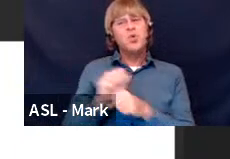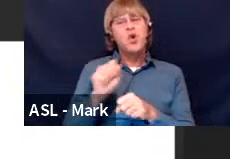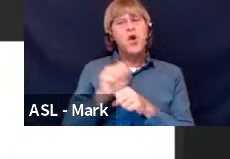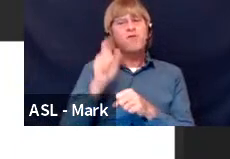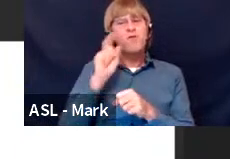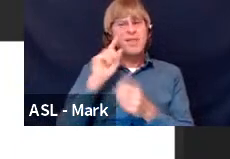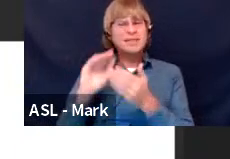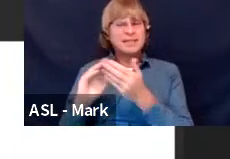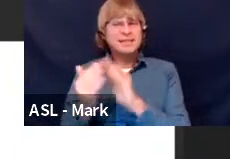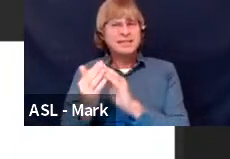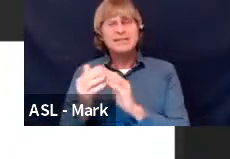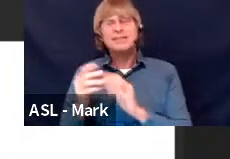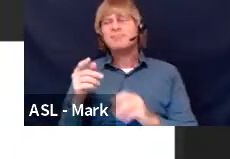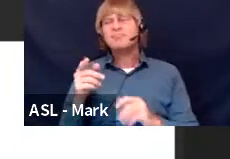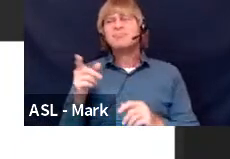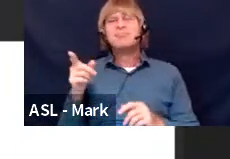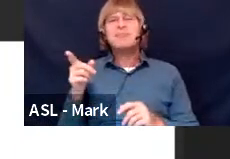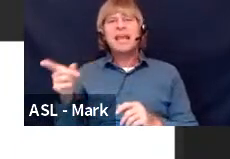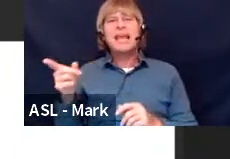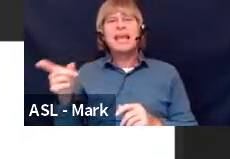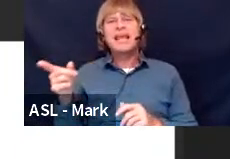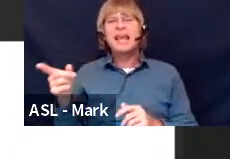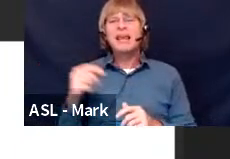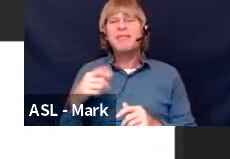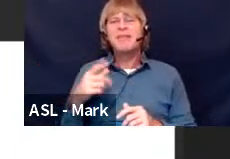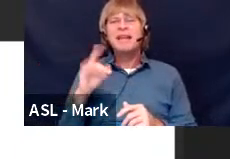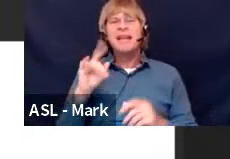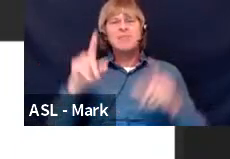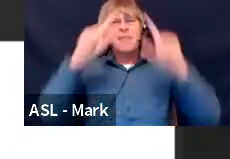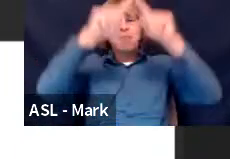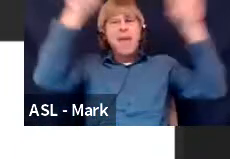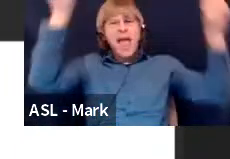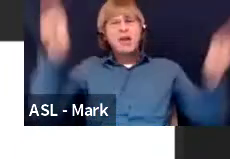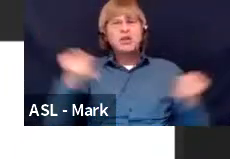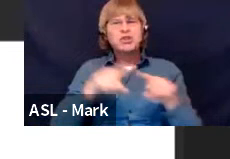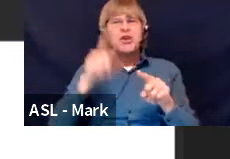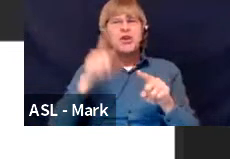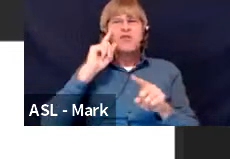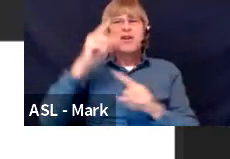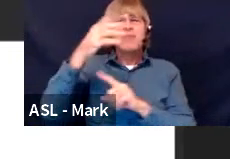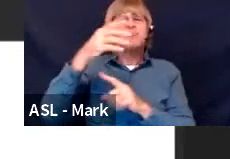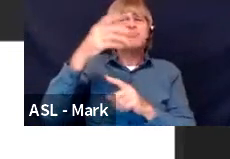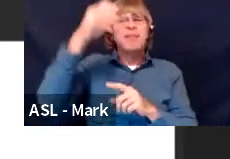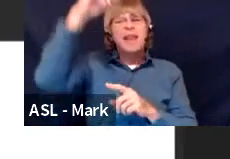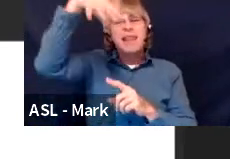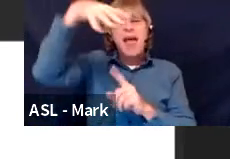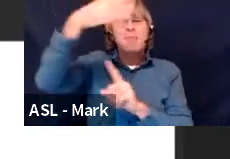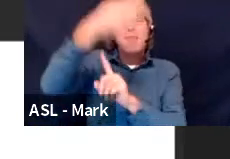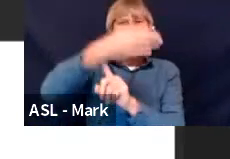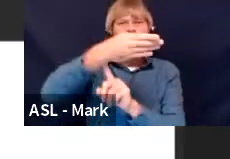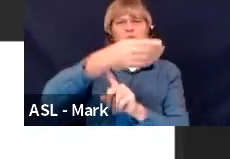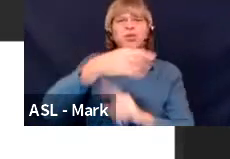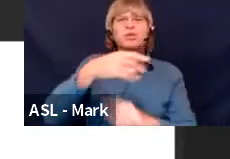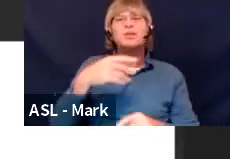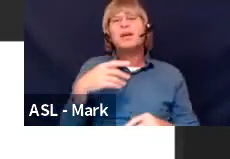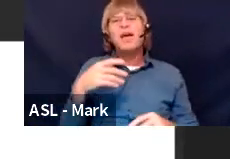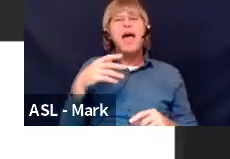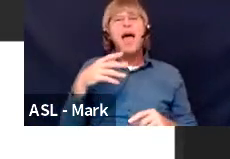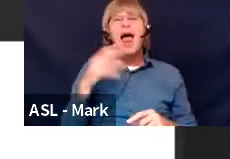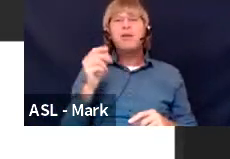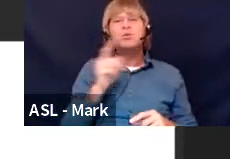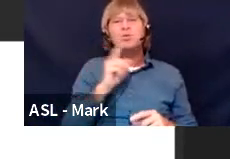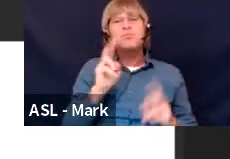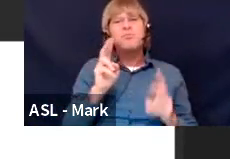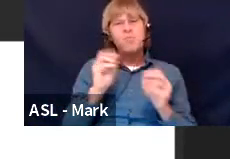the city. He was doing banners for light posts on Main Street. And it was